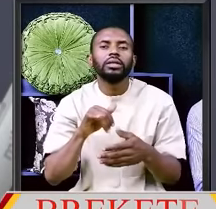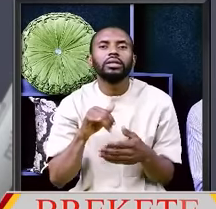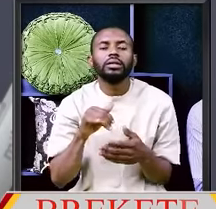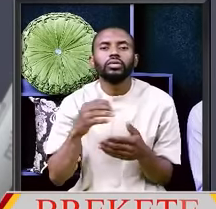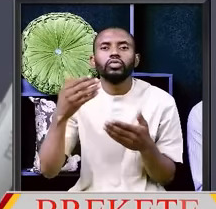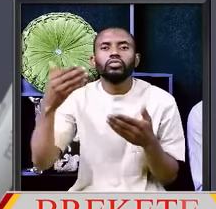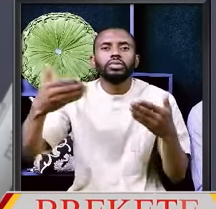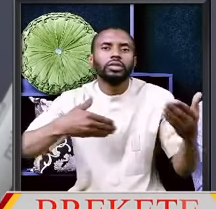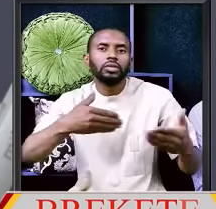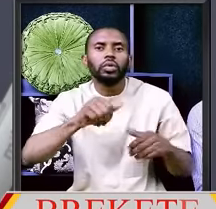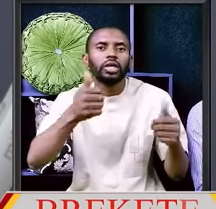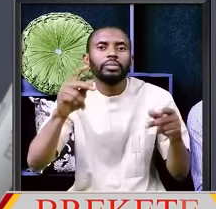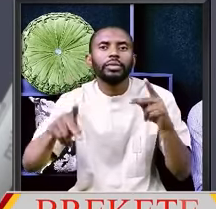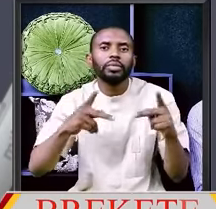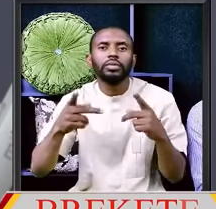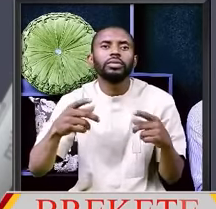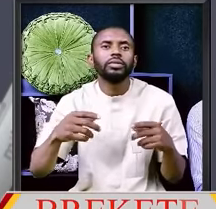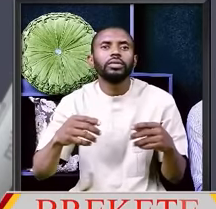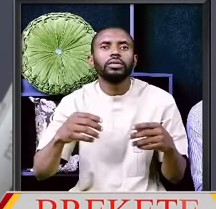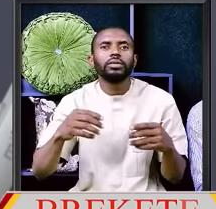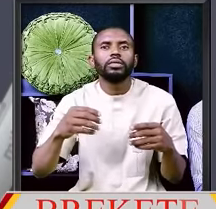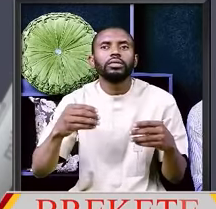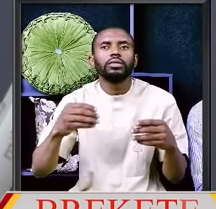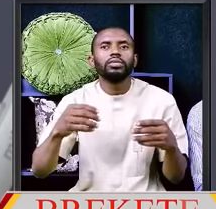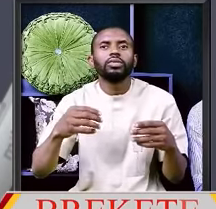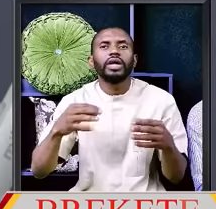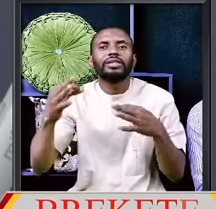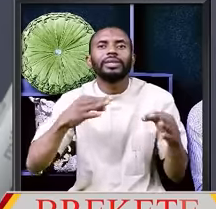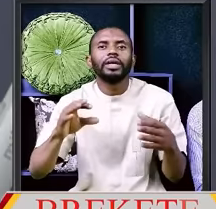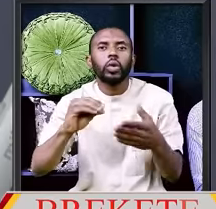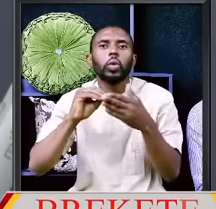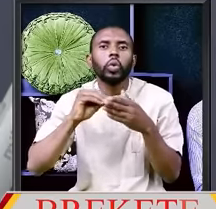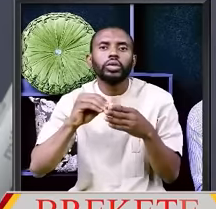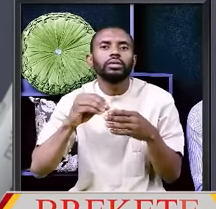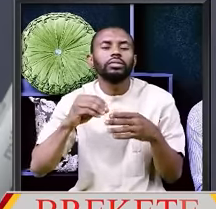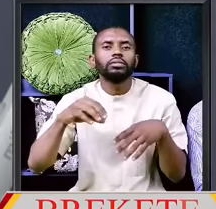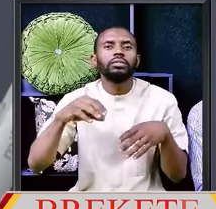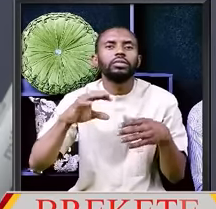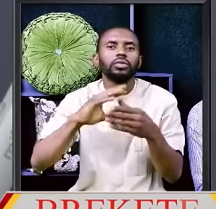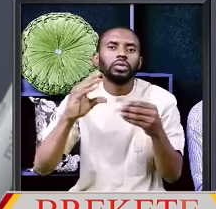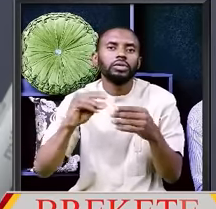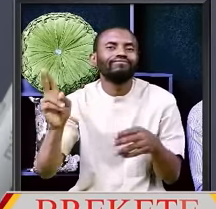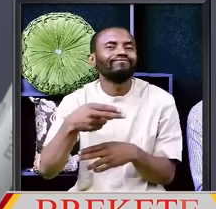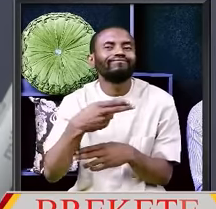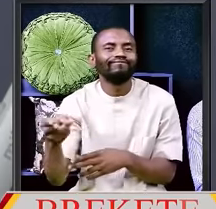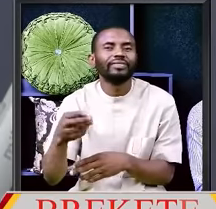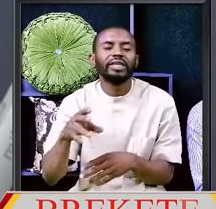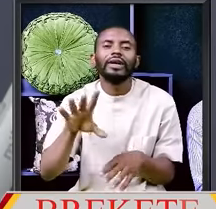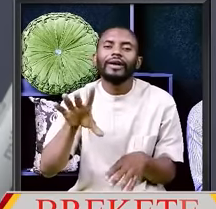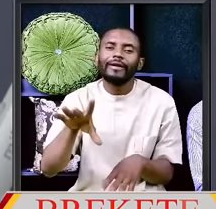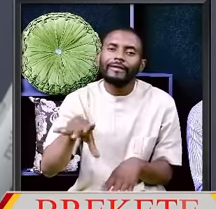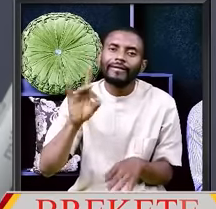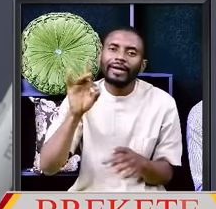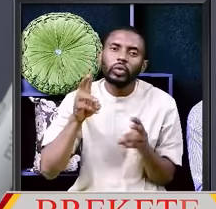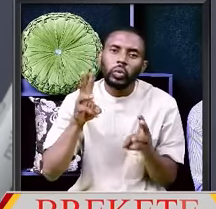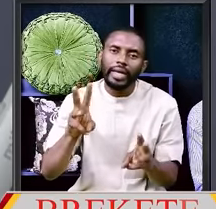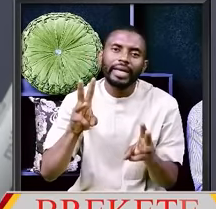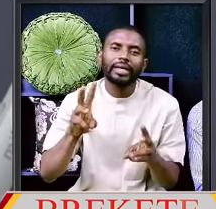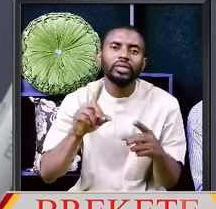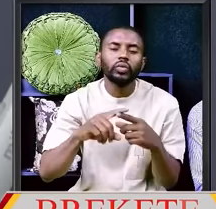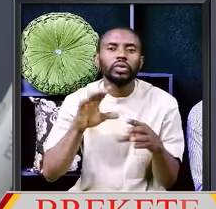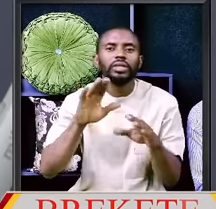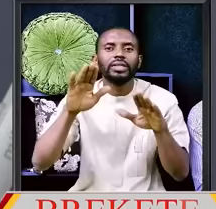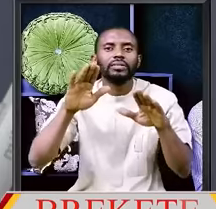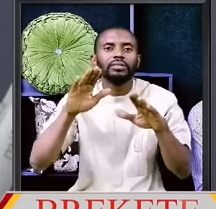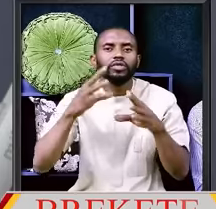now, they come, they talk the outside of the story, all those one are not that. Then they just find how they will settle this matter, bury this boy, let this boy go rest.